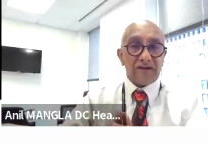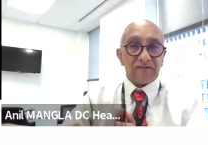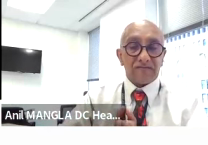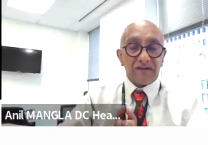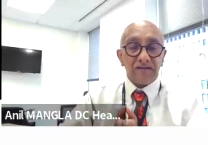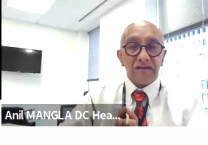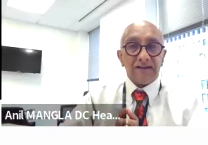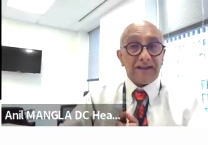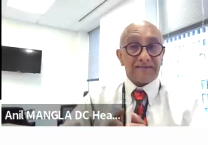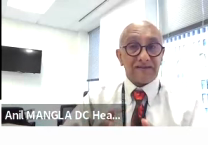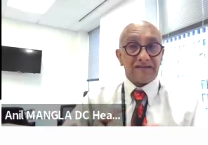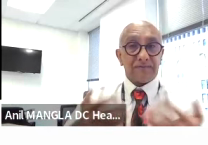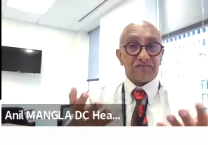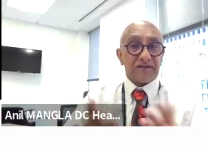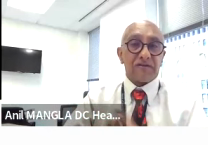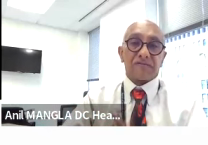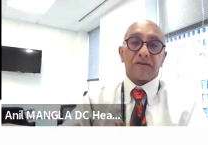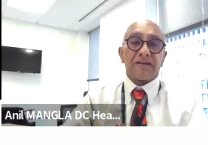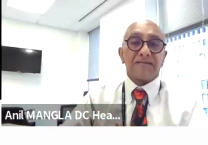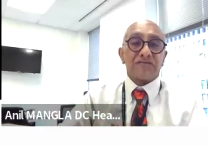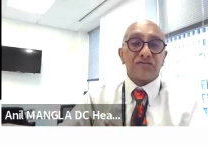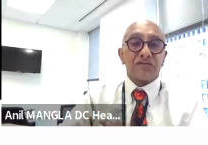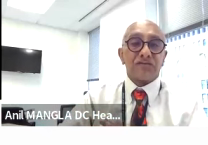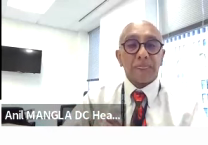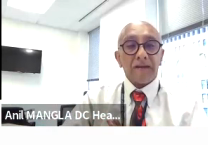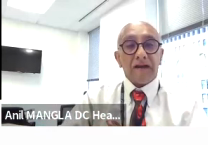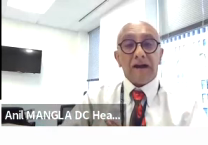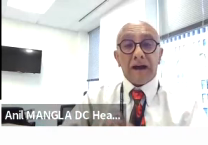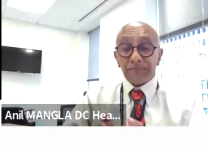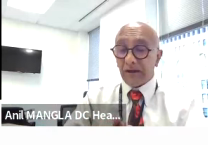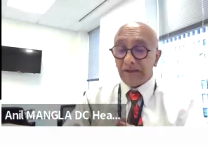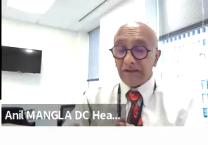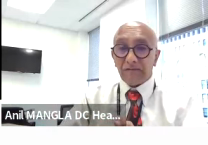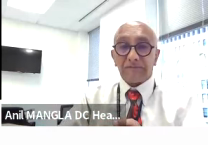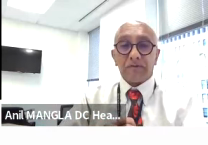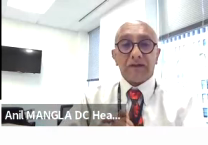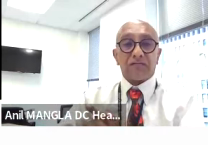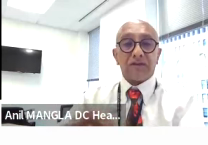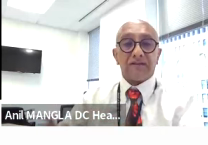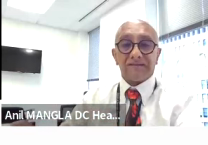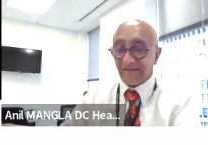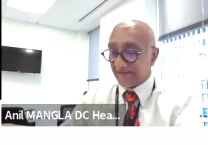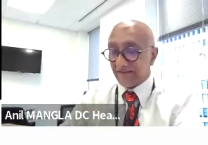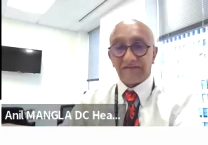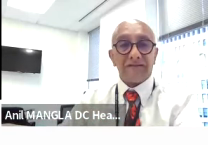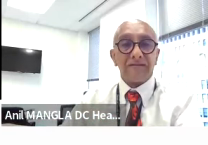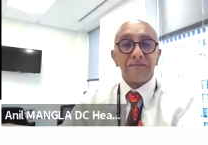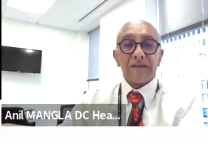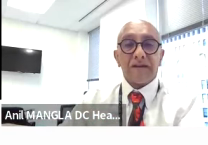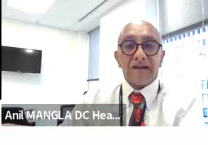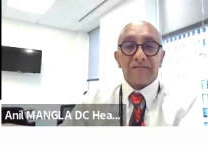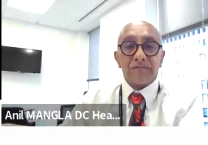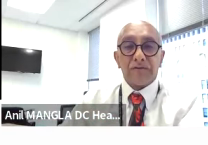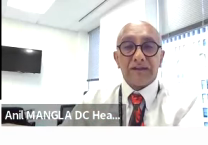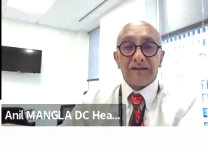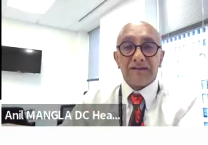Knowing what we saw with RSV last year, especially the hospitalizations. Upcoming respiratory disease